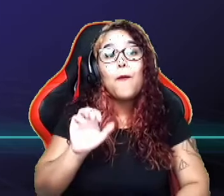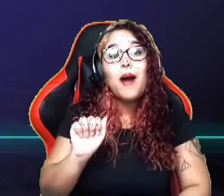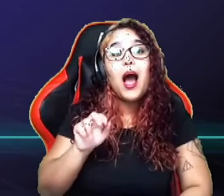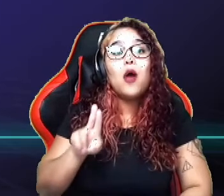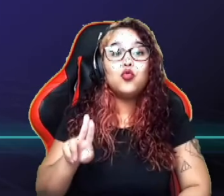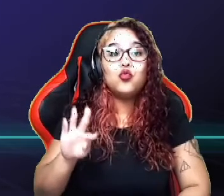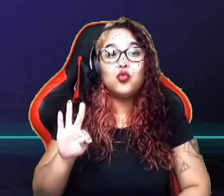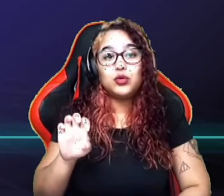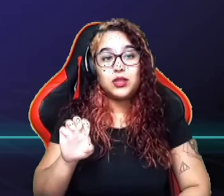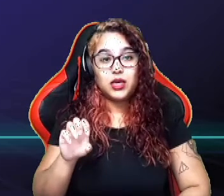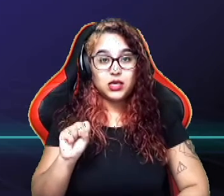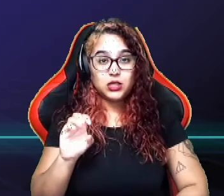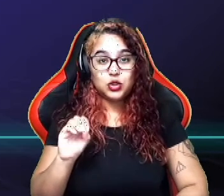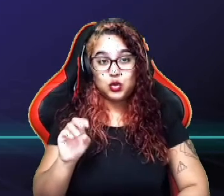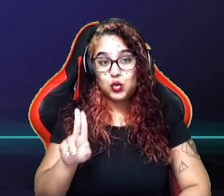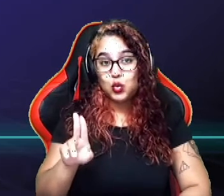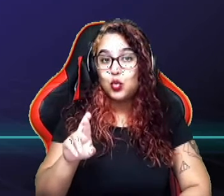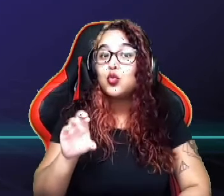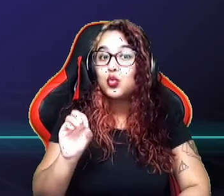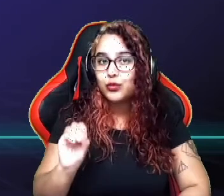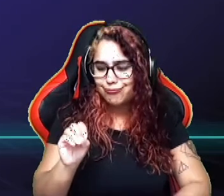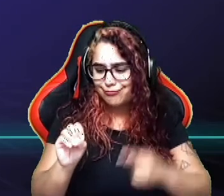incredible version, the treasure chest,